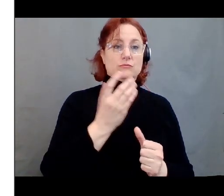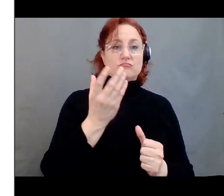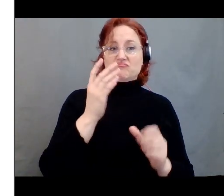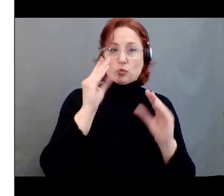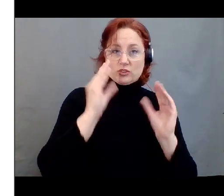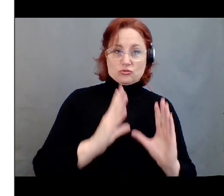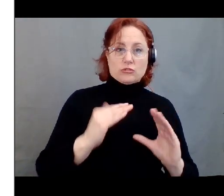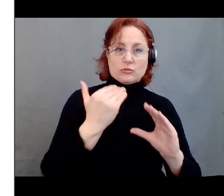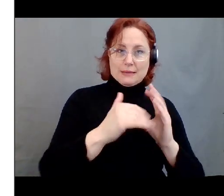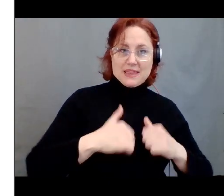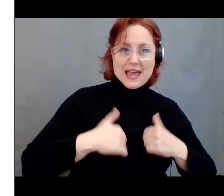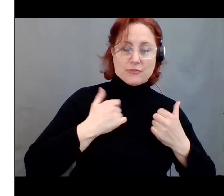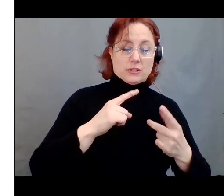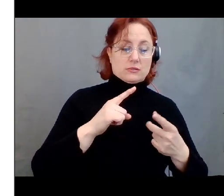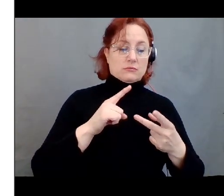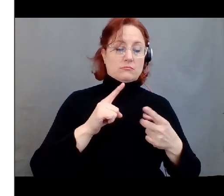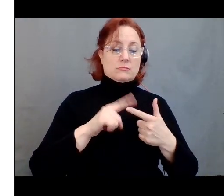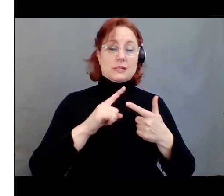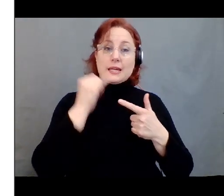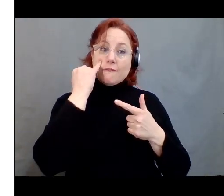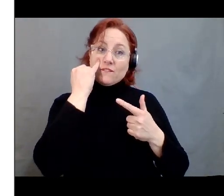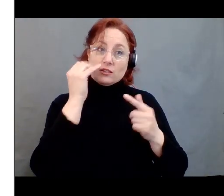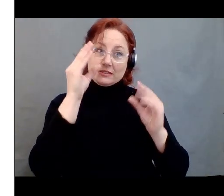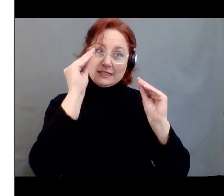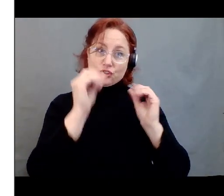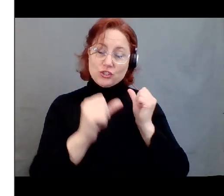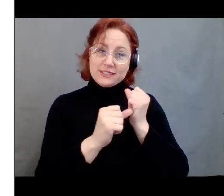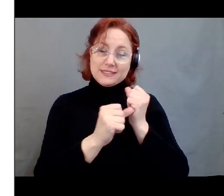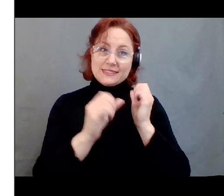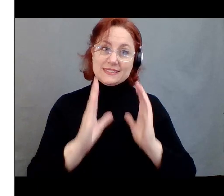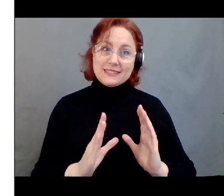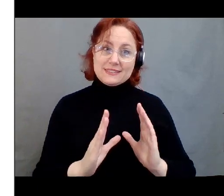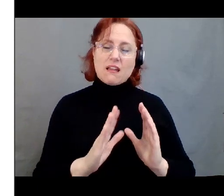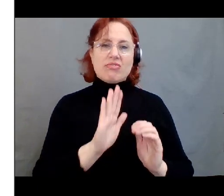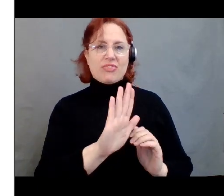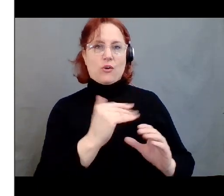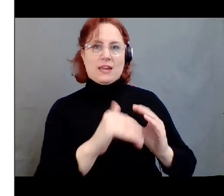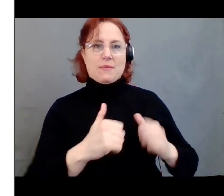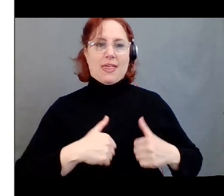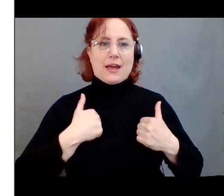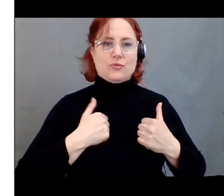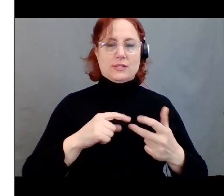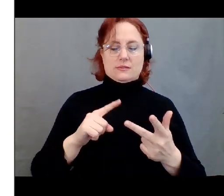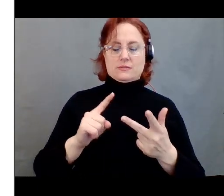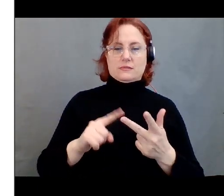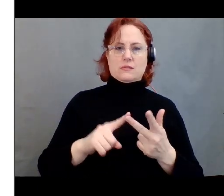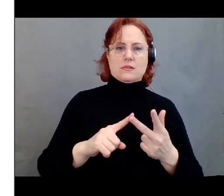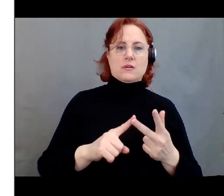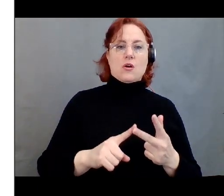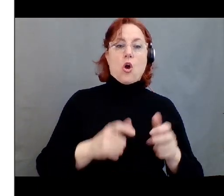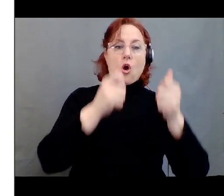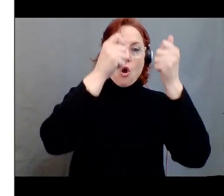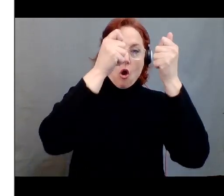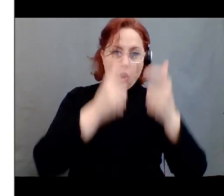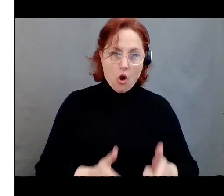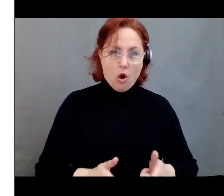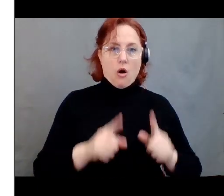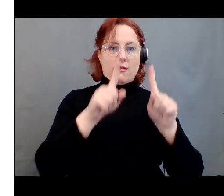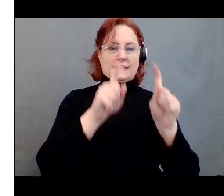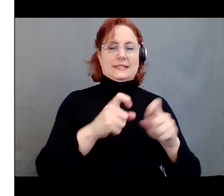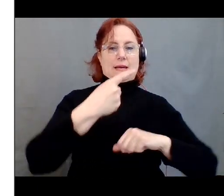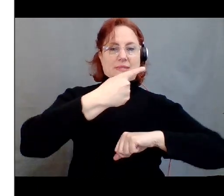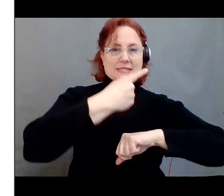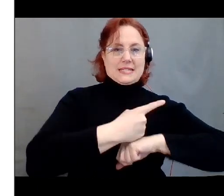address. 2. The teaching assistant email address, if applicable. 3. A list of all exam and quiz dates,